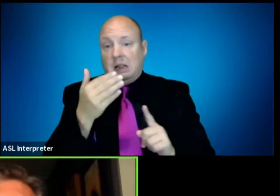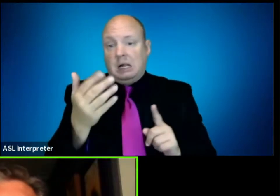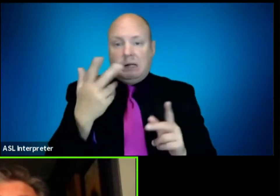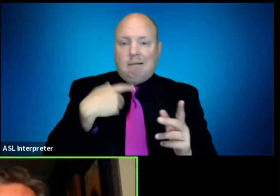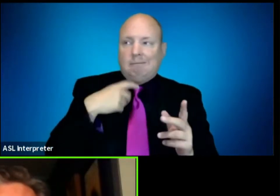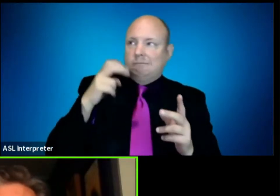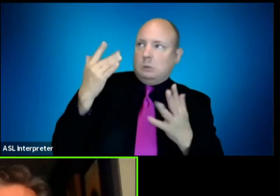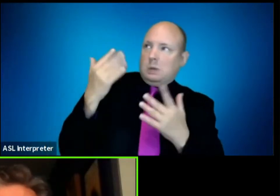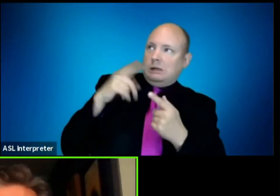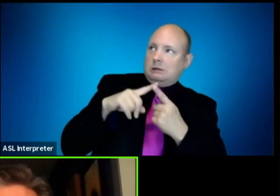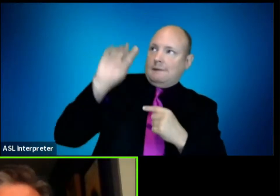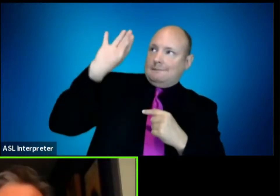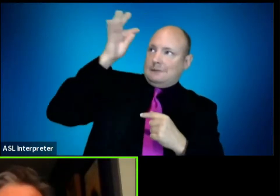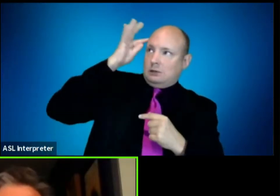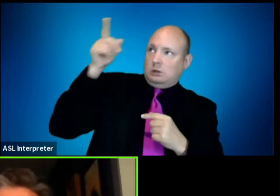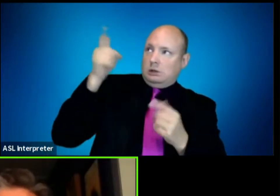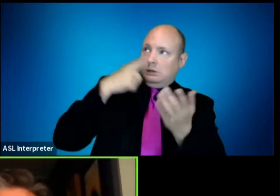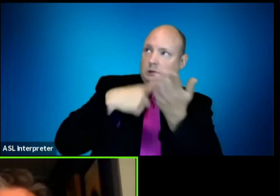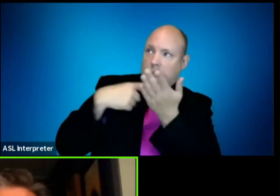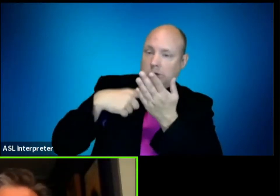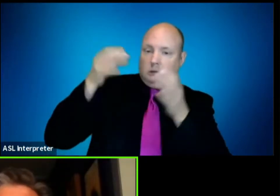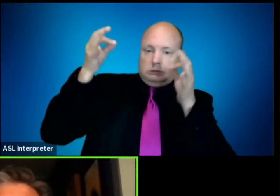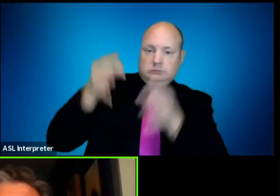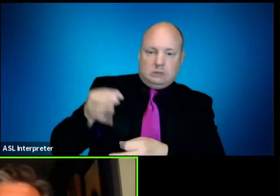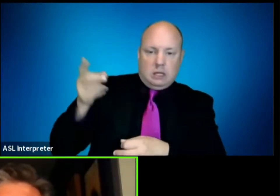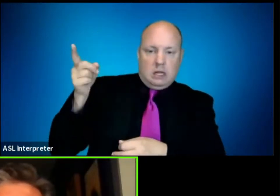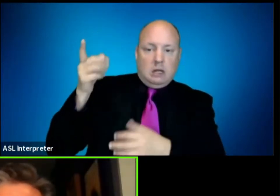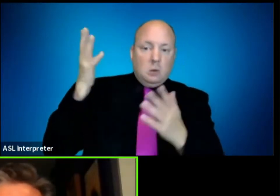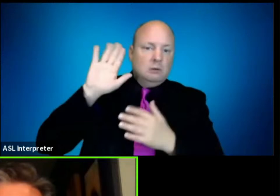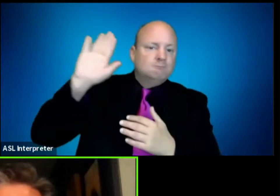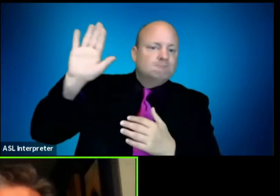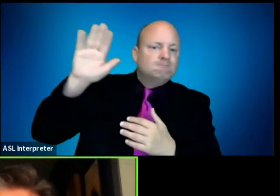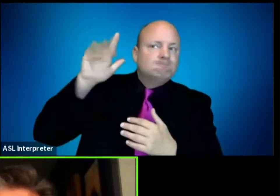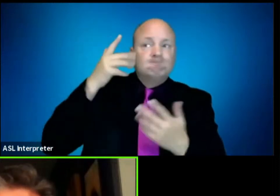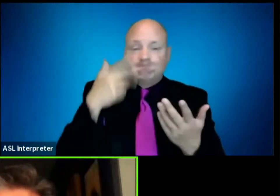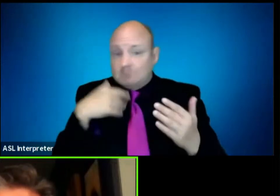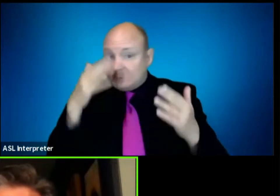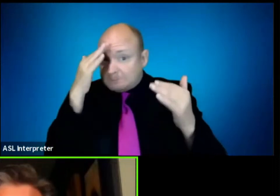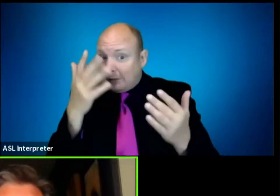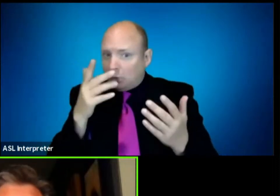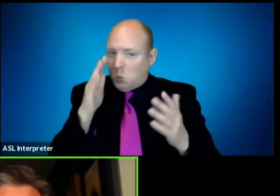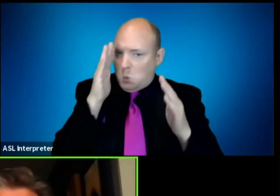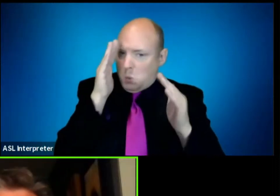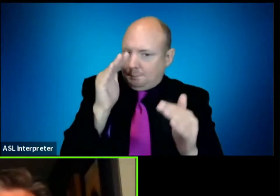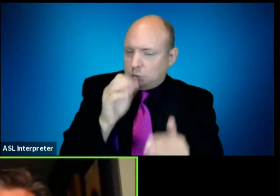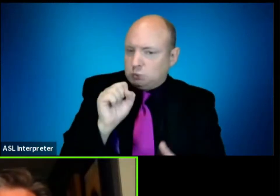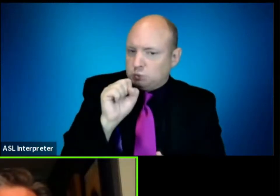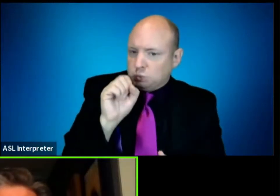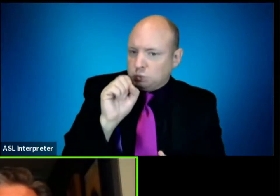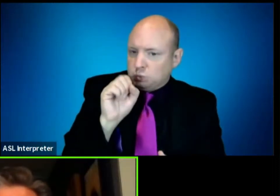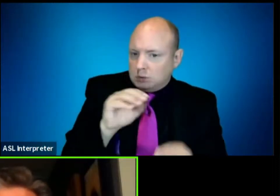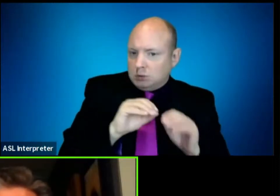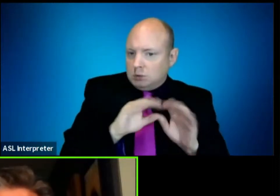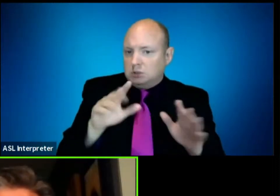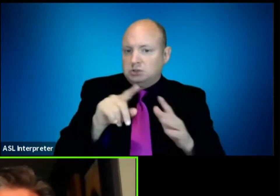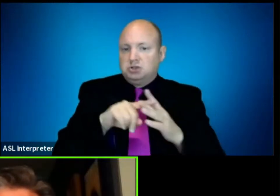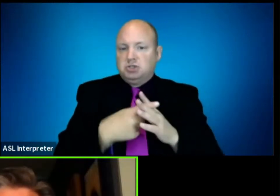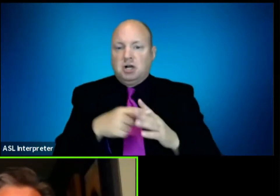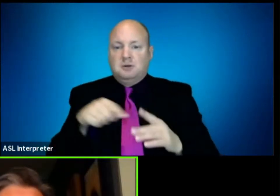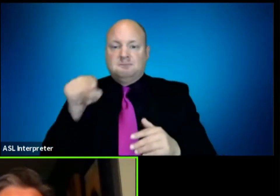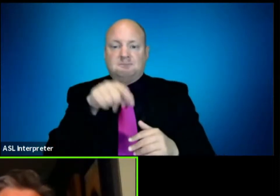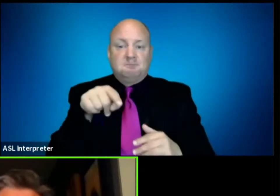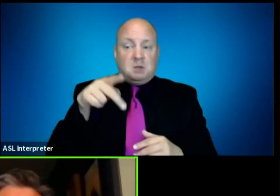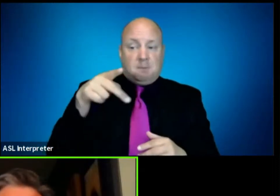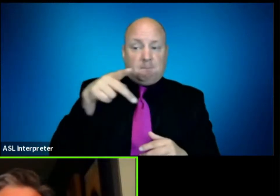weeks that booster doses will become available, starting with those who are vaccinated with Pfizer vaccines, likely followed by Moderna